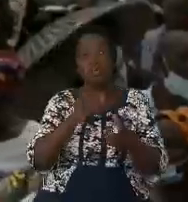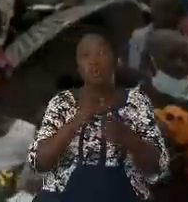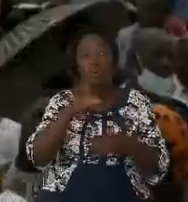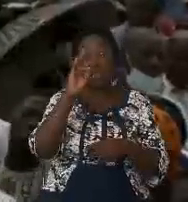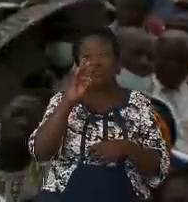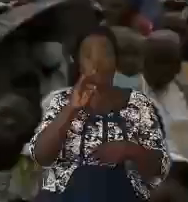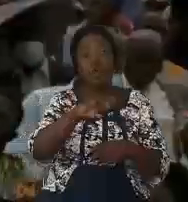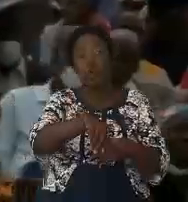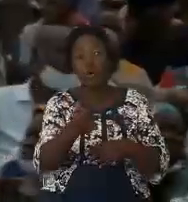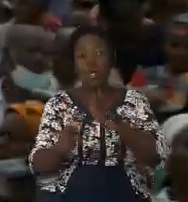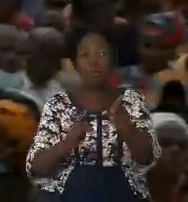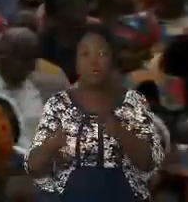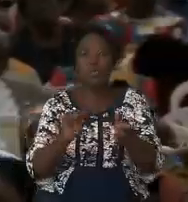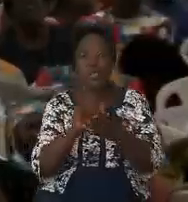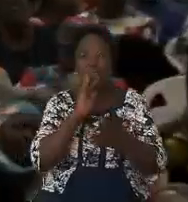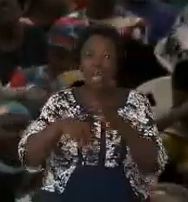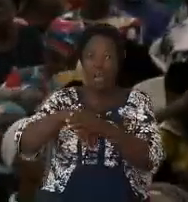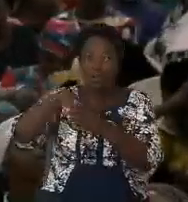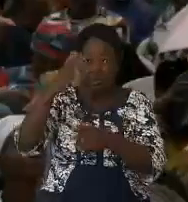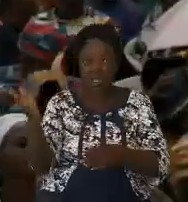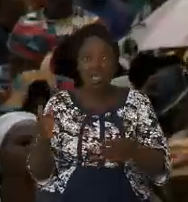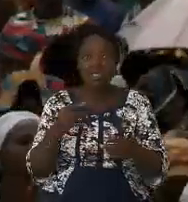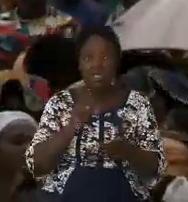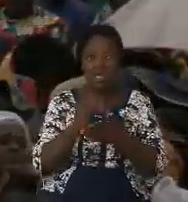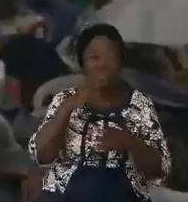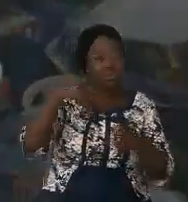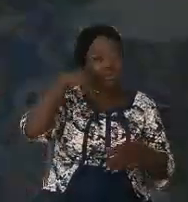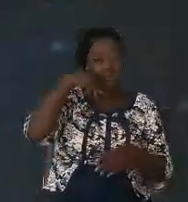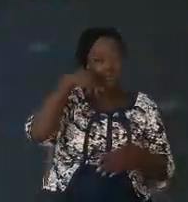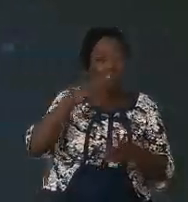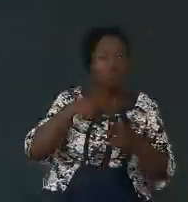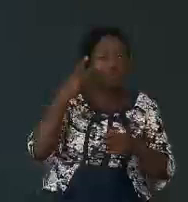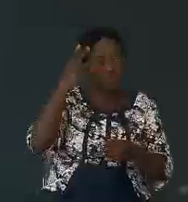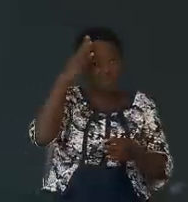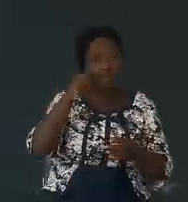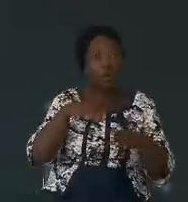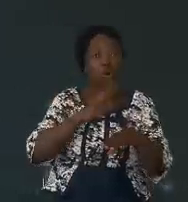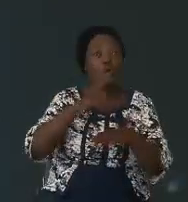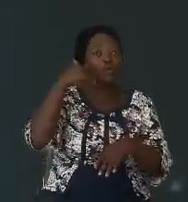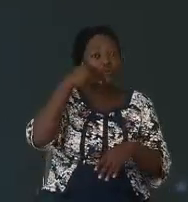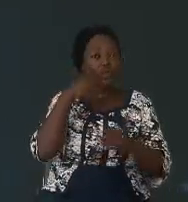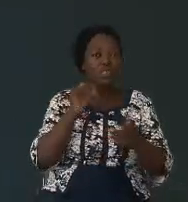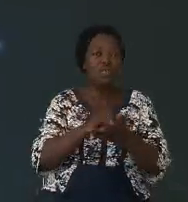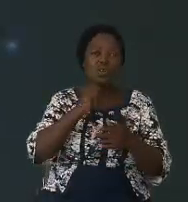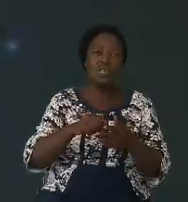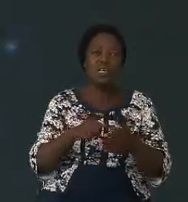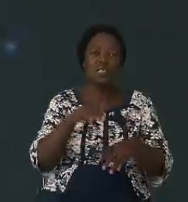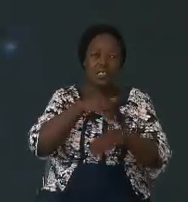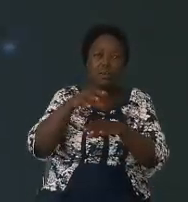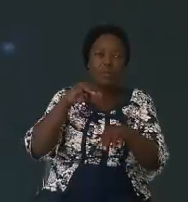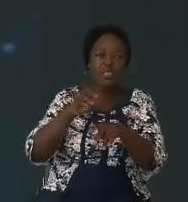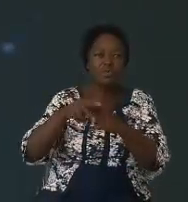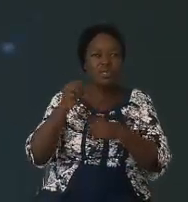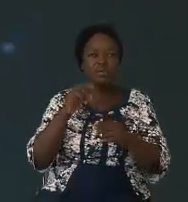other people, three other people, seven other people, they're on the contacts in your phone, and you can just